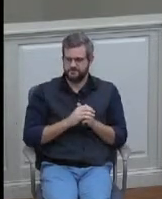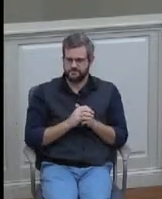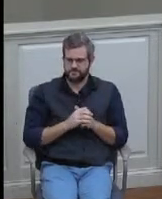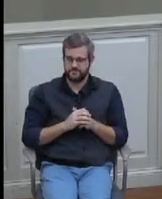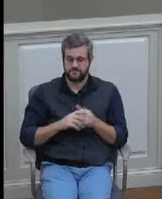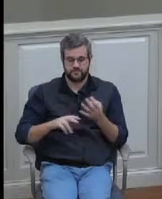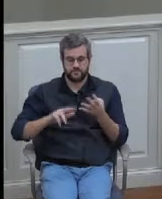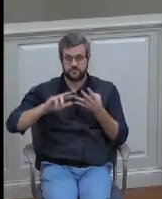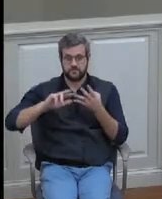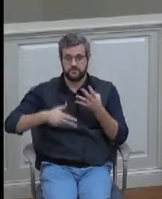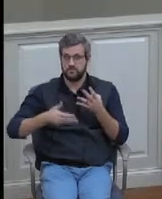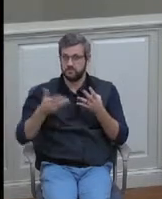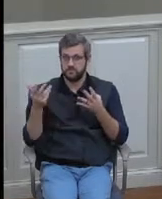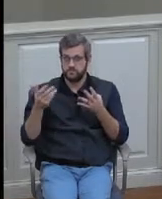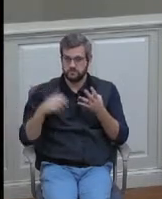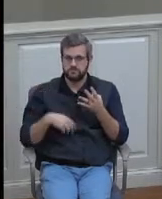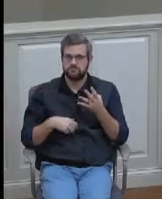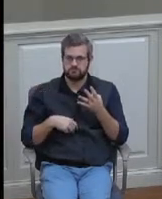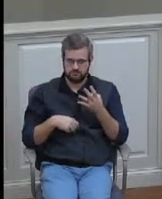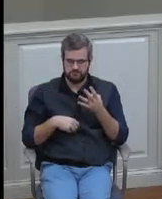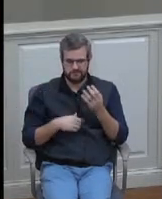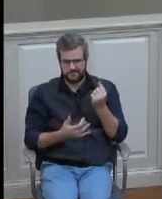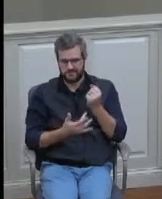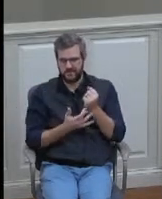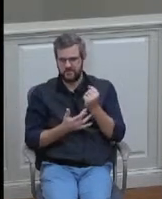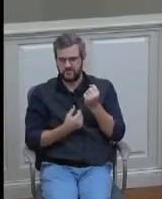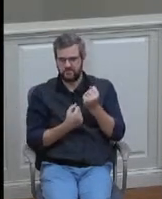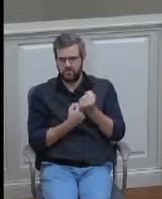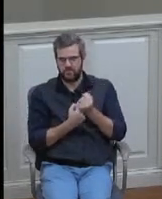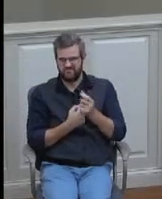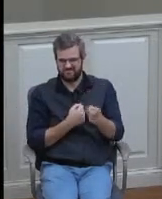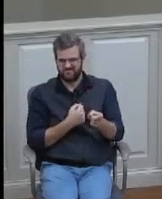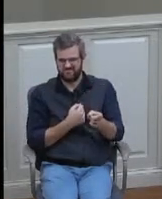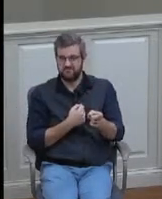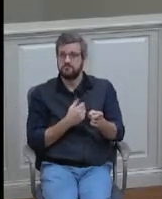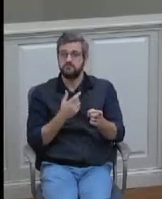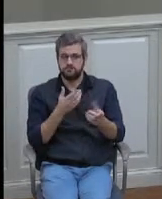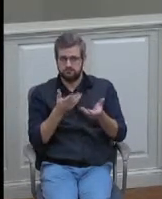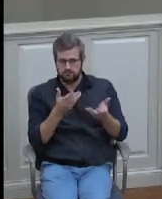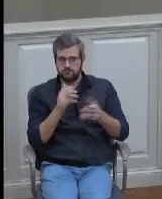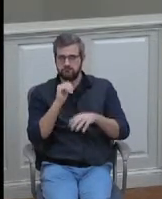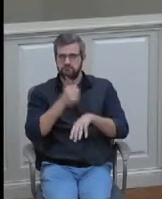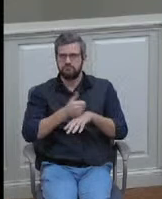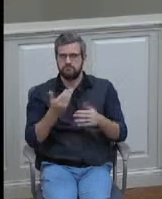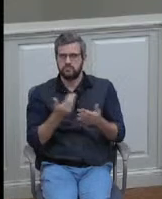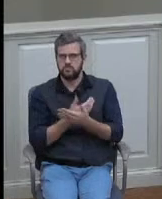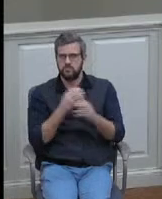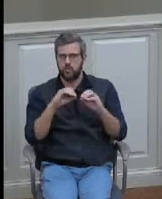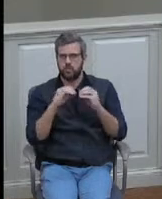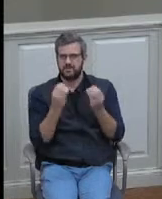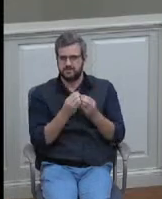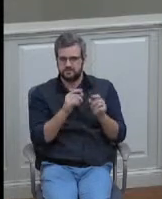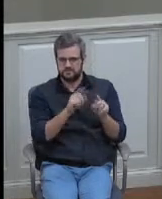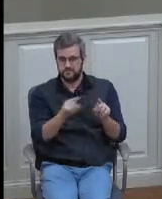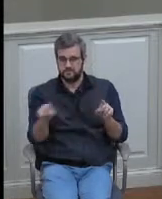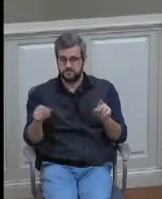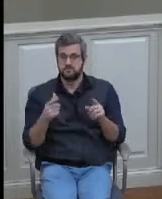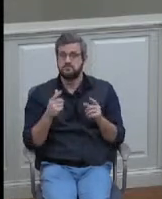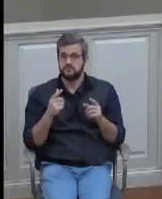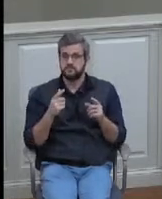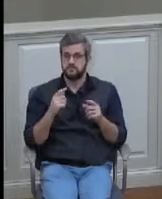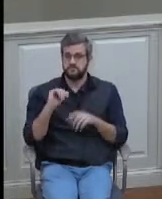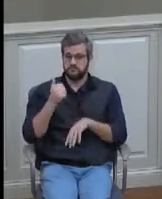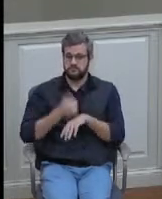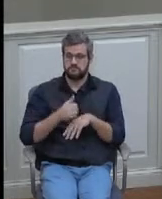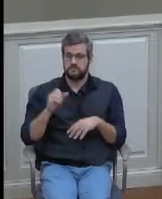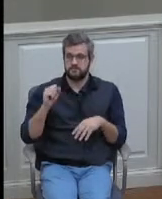part is working with technical support to create new organizations. Certainly founding Scarlet